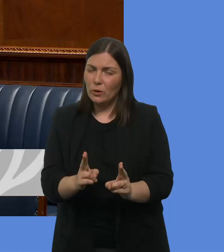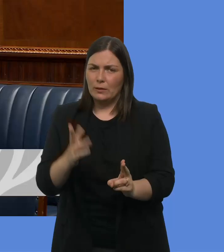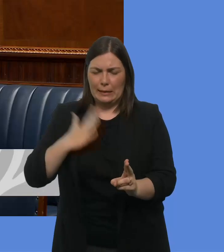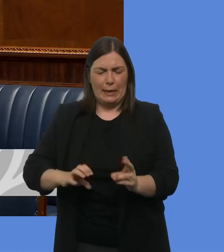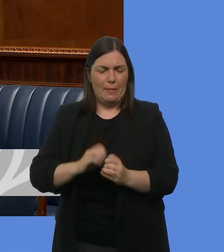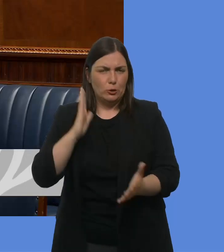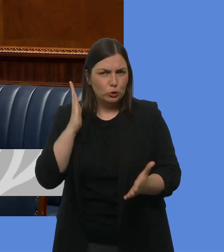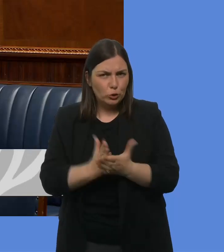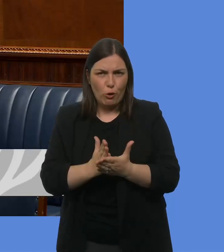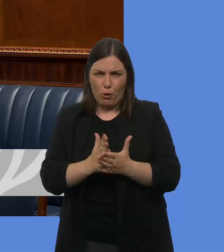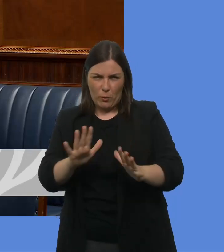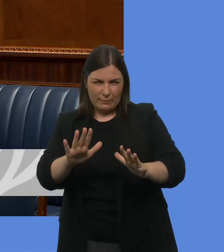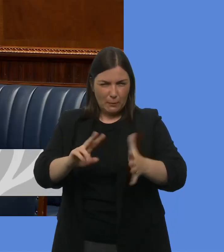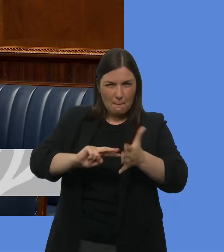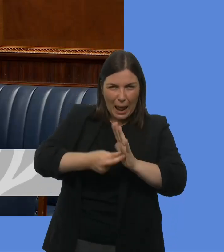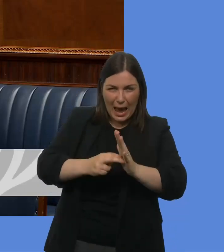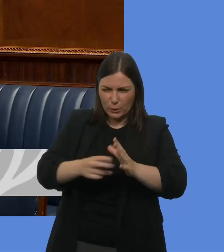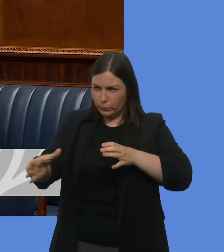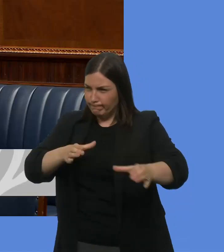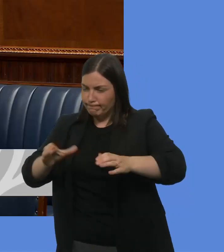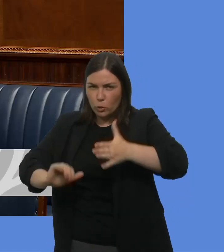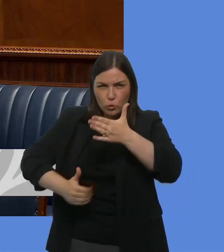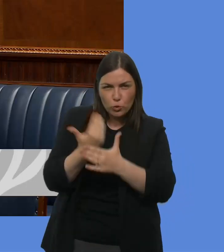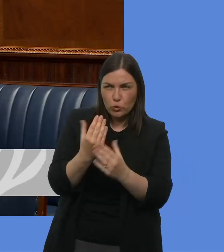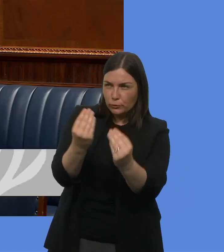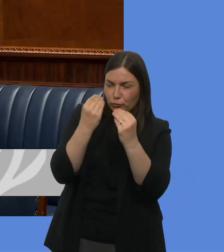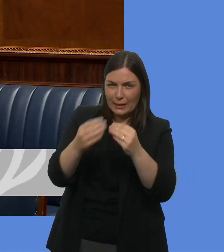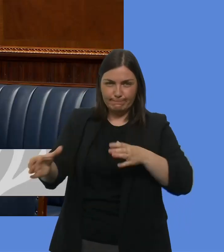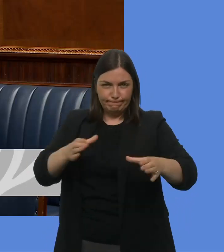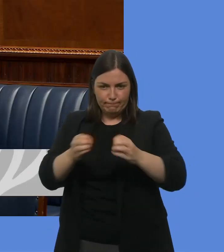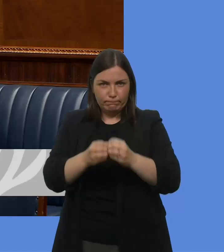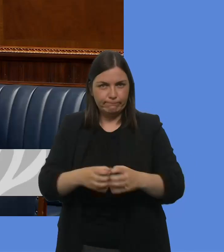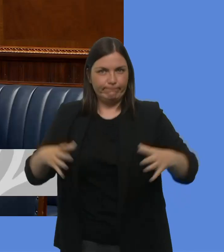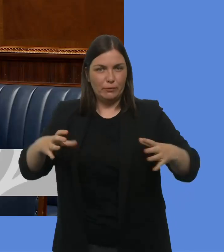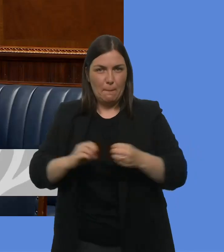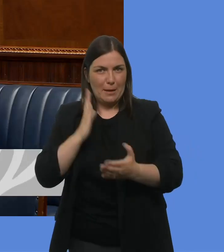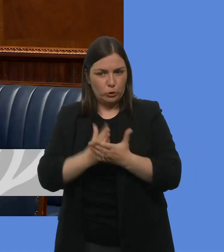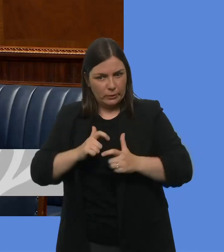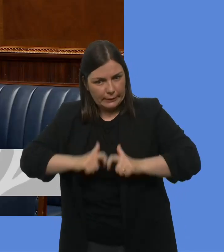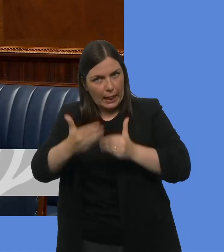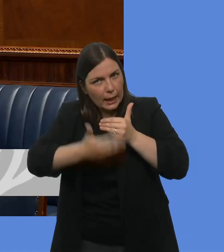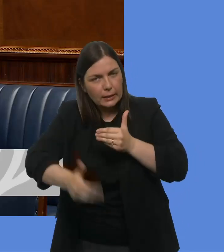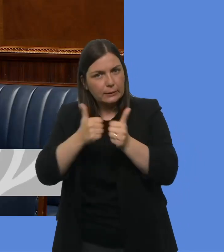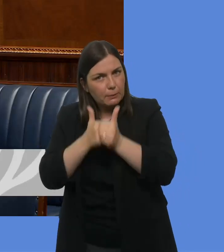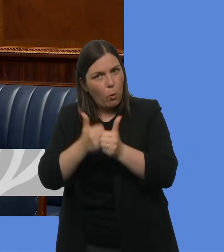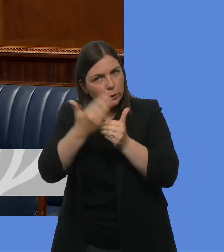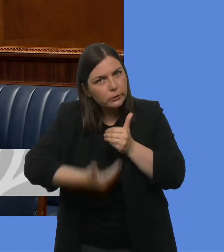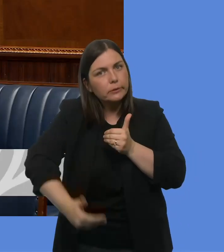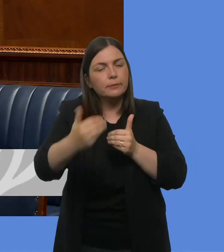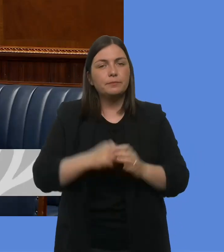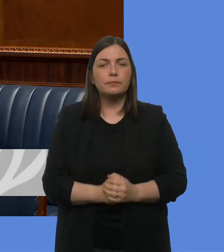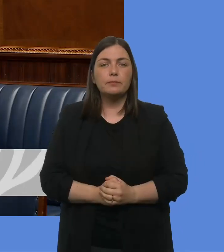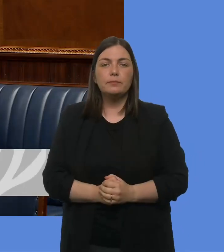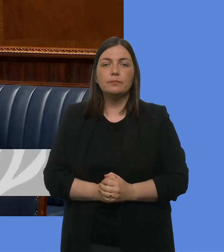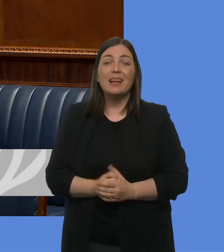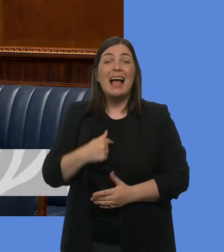continue providing the support that it does for our deaf children. But despite that decline in the workforce and the imminent future